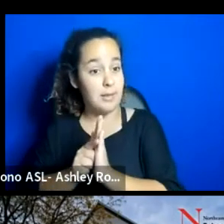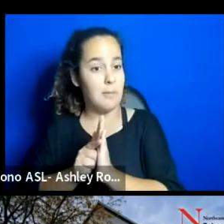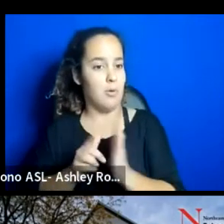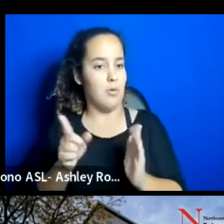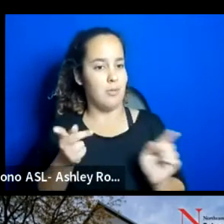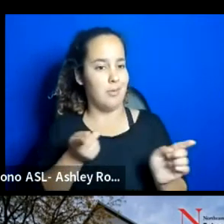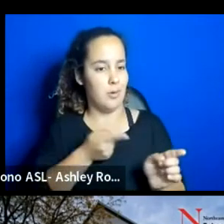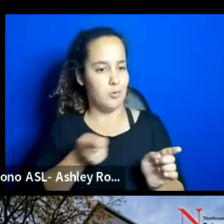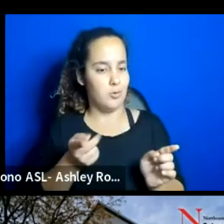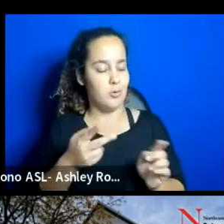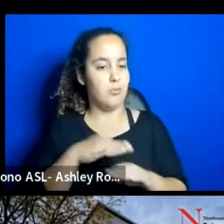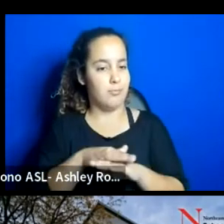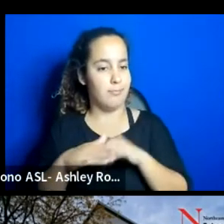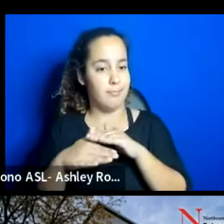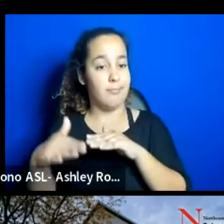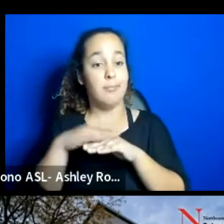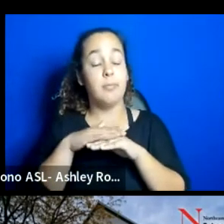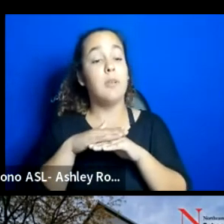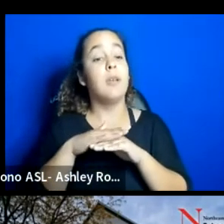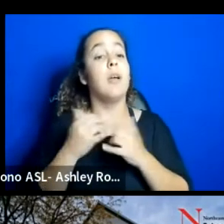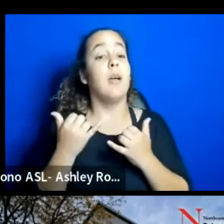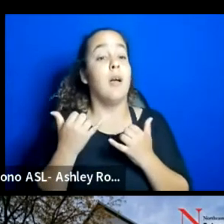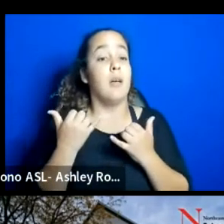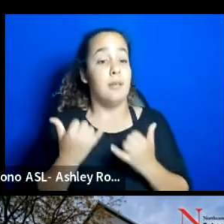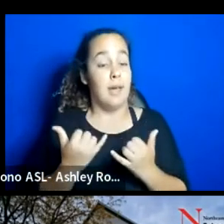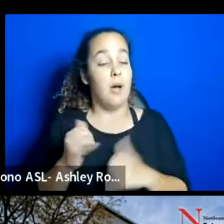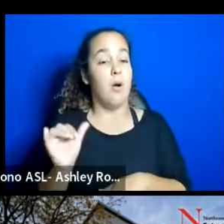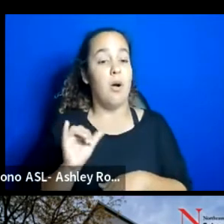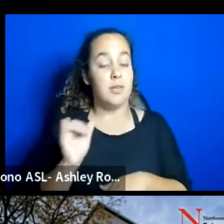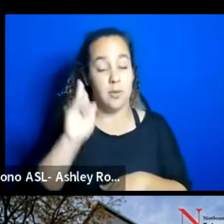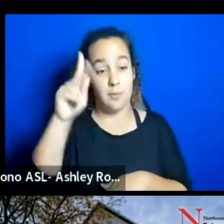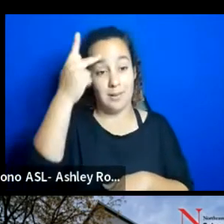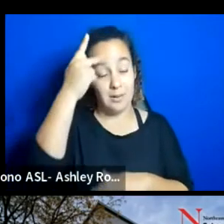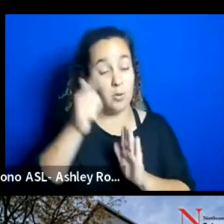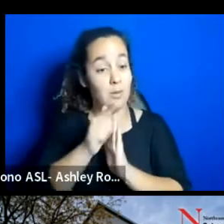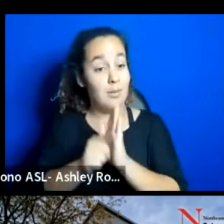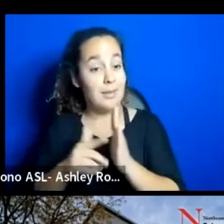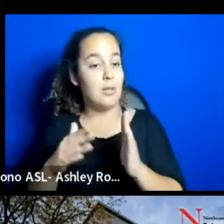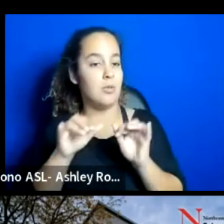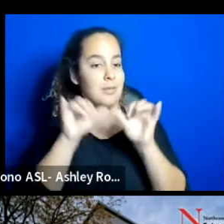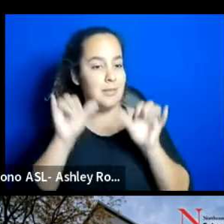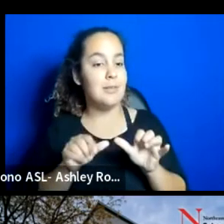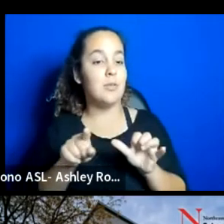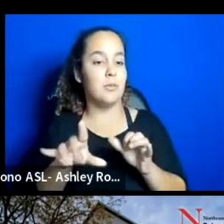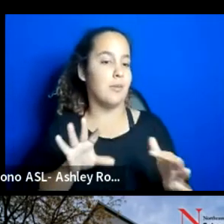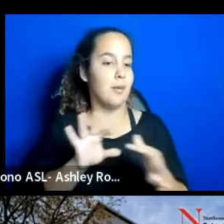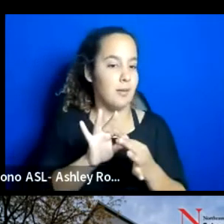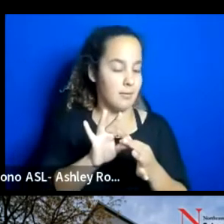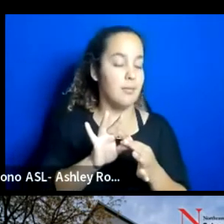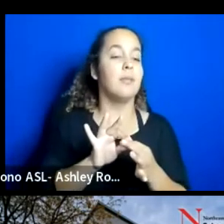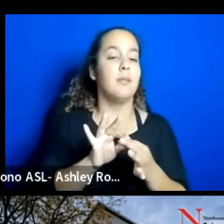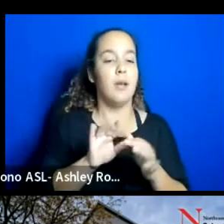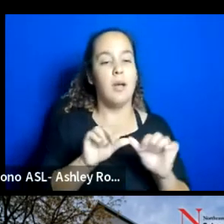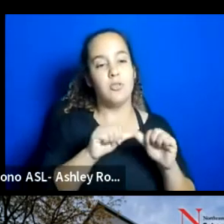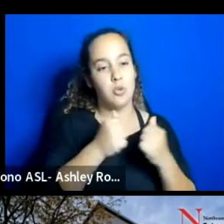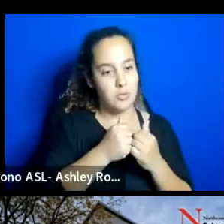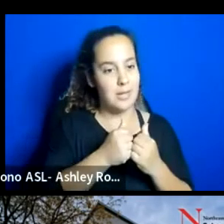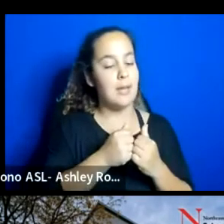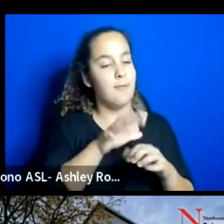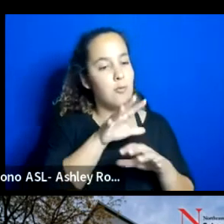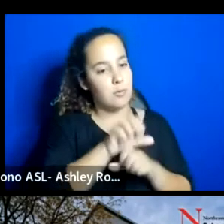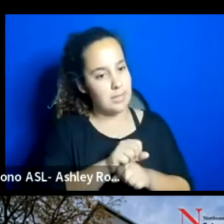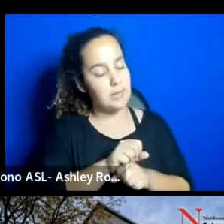through property and contract, how the political and the legal systems were also tied through bureaucratic and associative routines, and